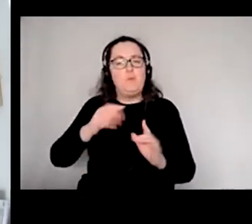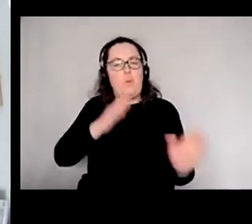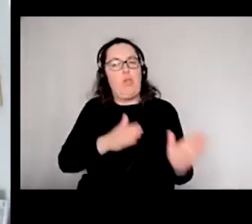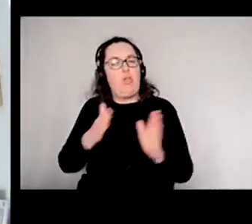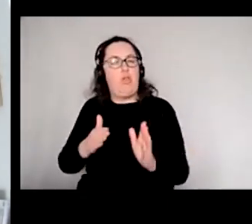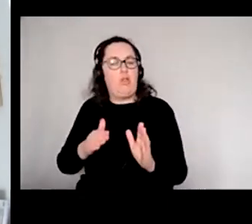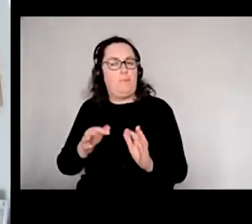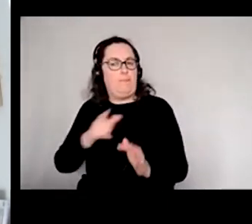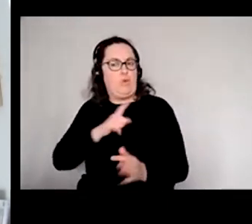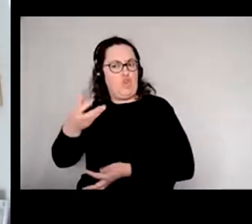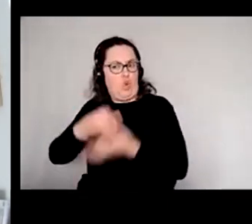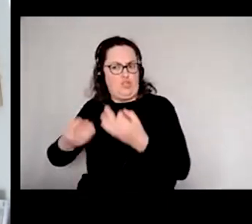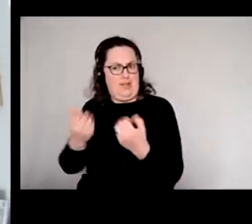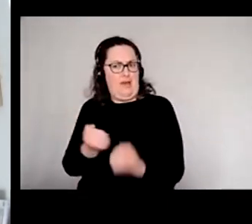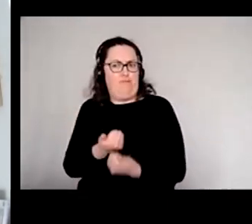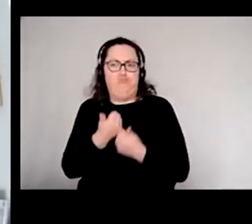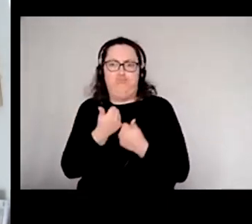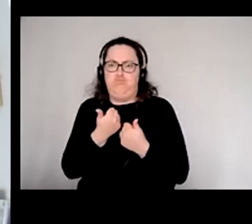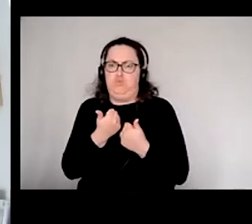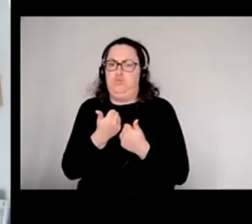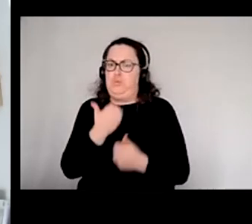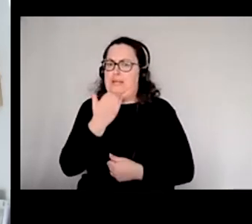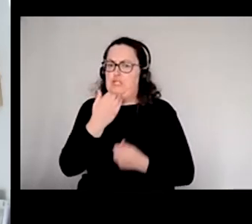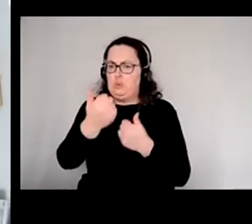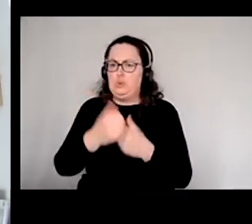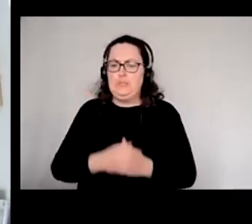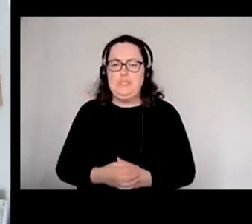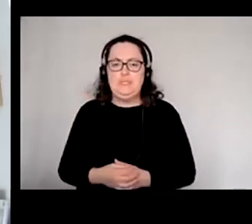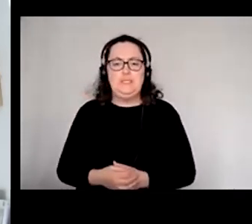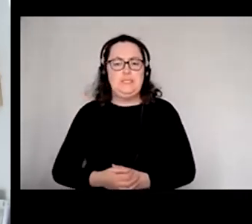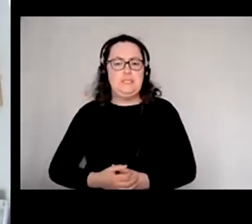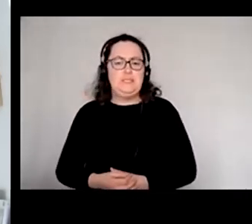there's some really good ones in here. And I want to